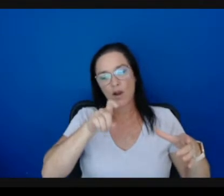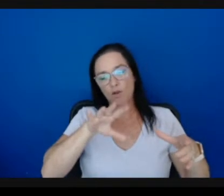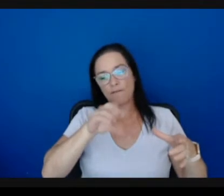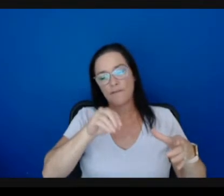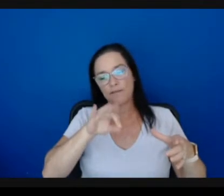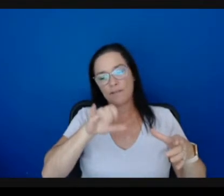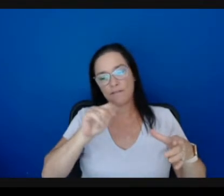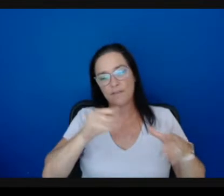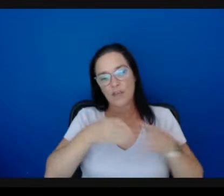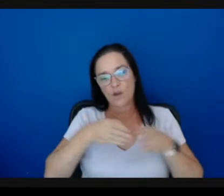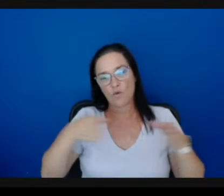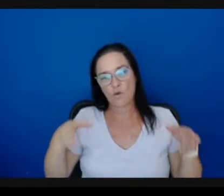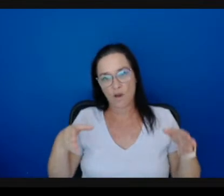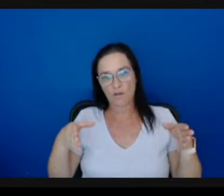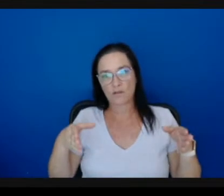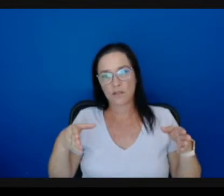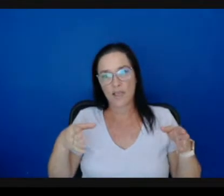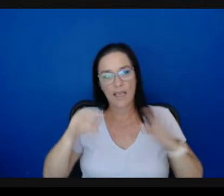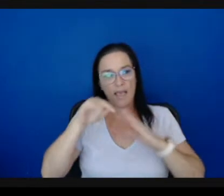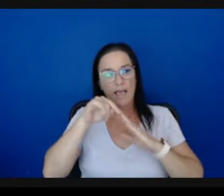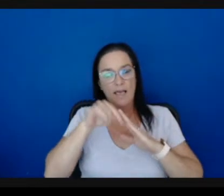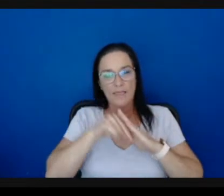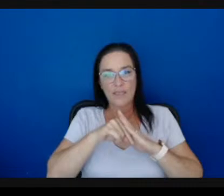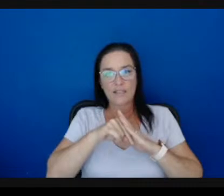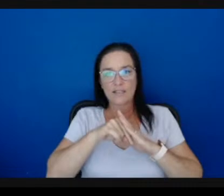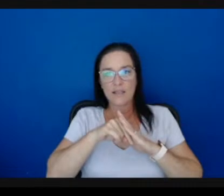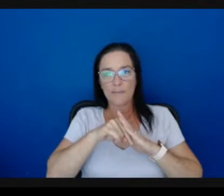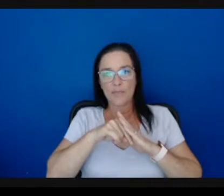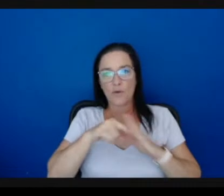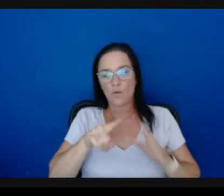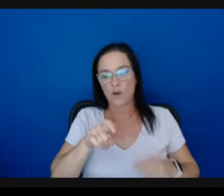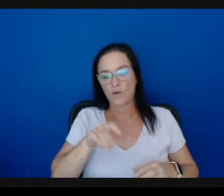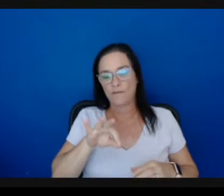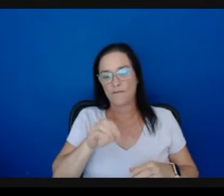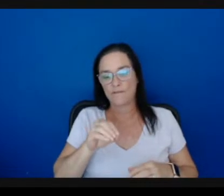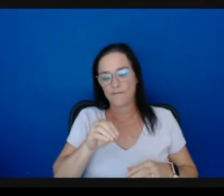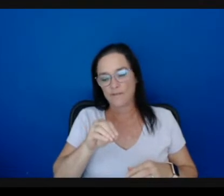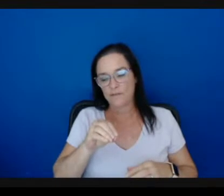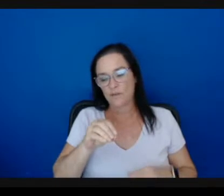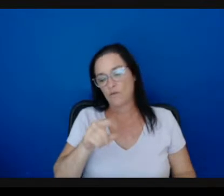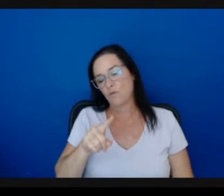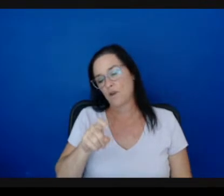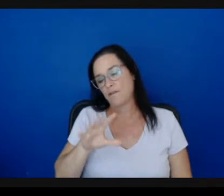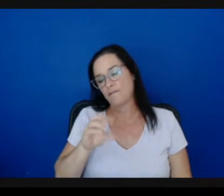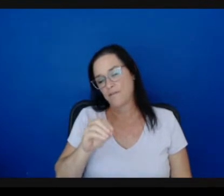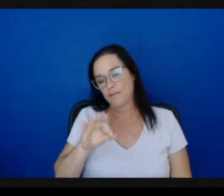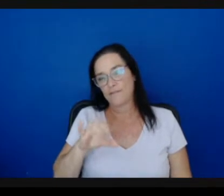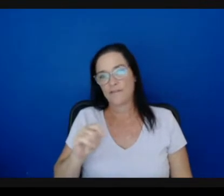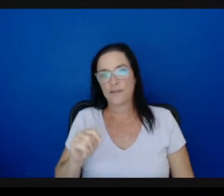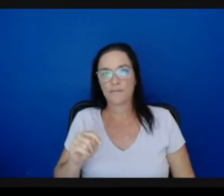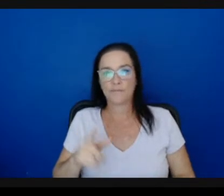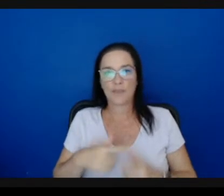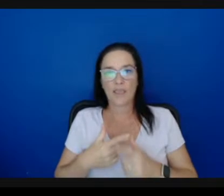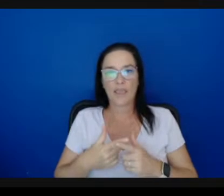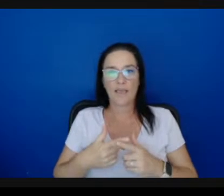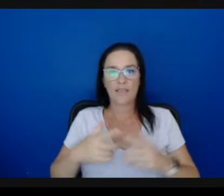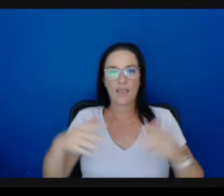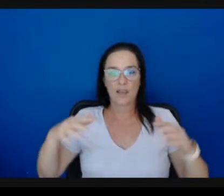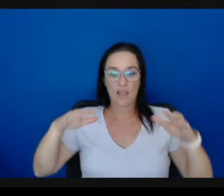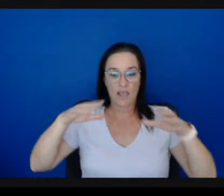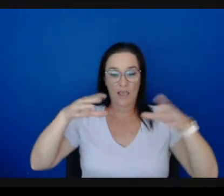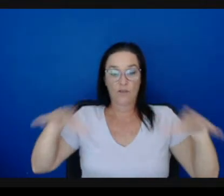and the depth had grown 150 feet deep, and the area 200 feet wide around the pit was beginning to sink inwards.